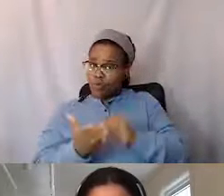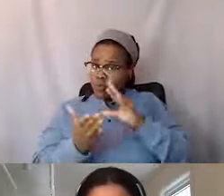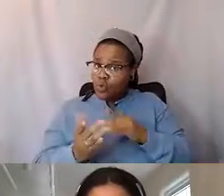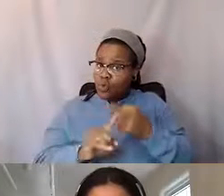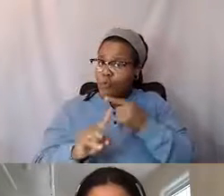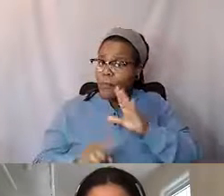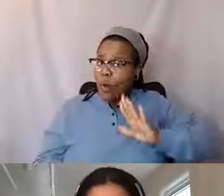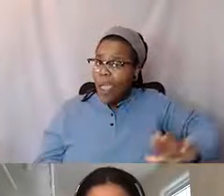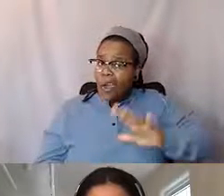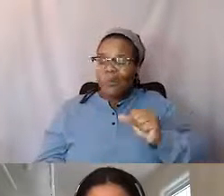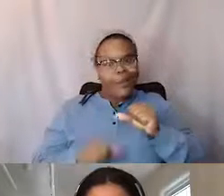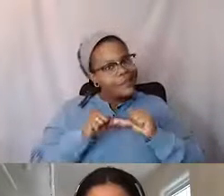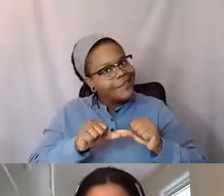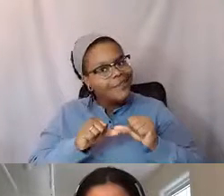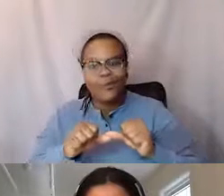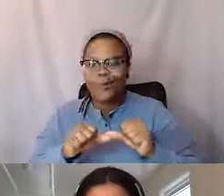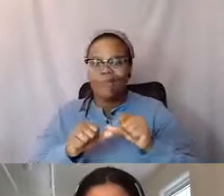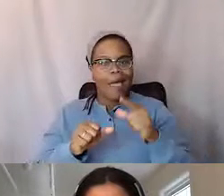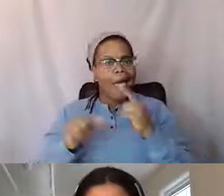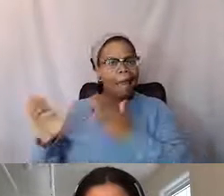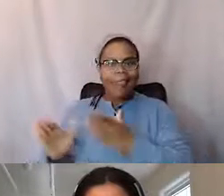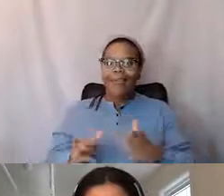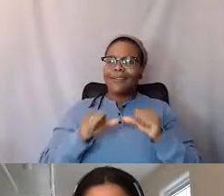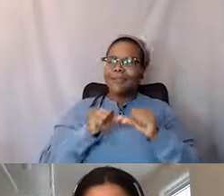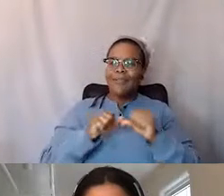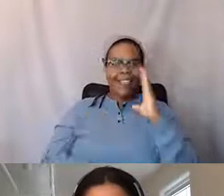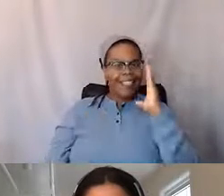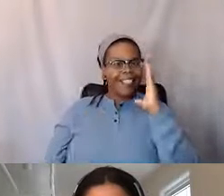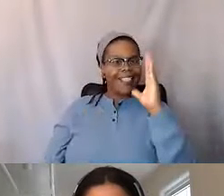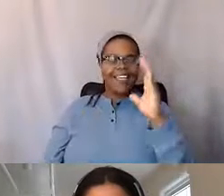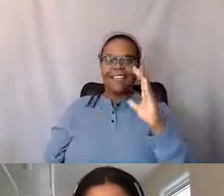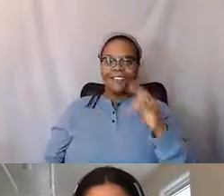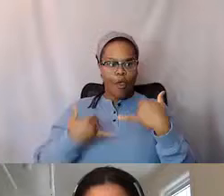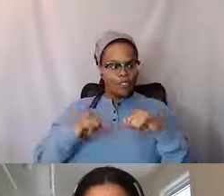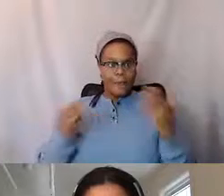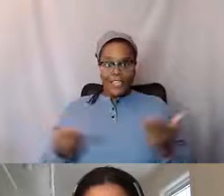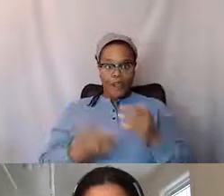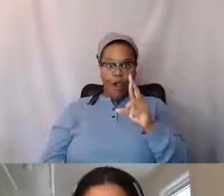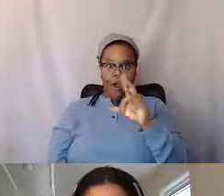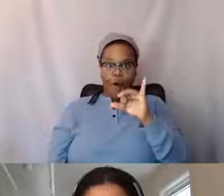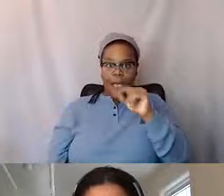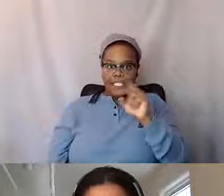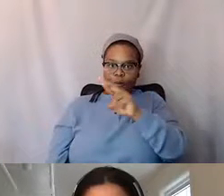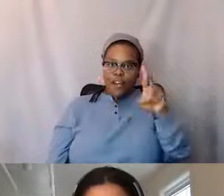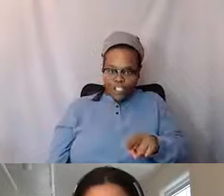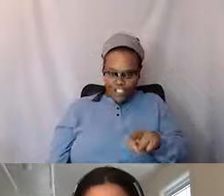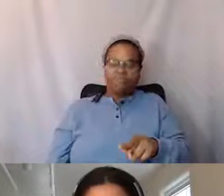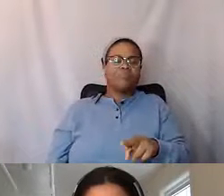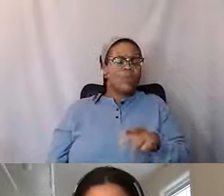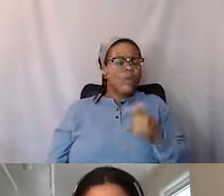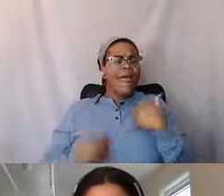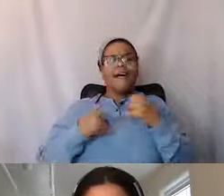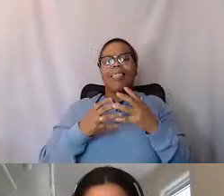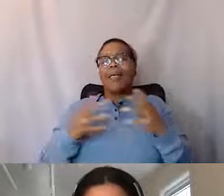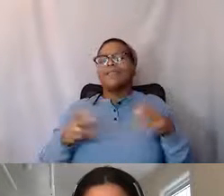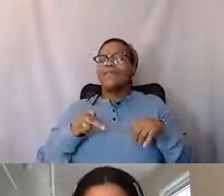keep this going. This is something I plan to continue to do for as long as I'm at RIT Rochester. So we have lots of opportunity